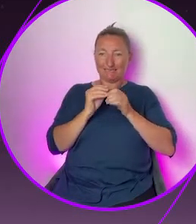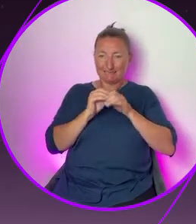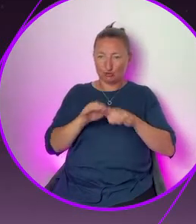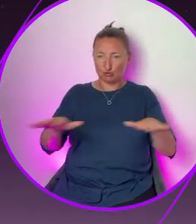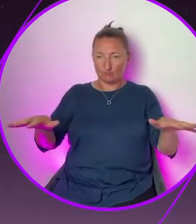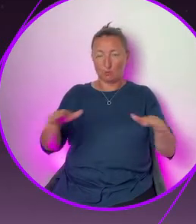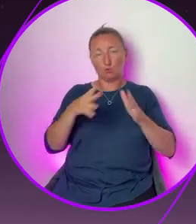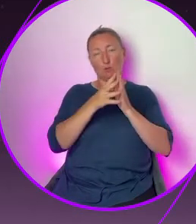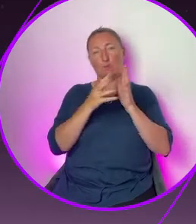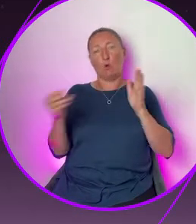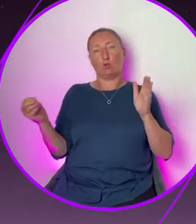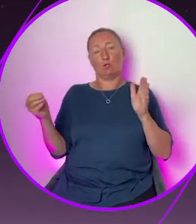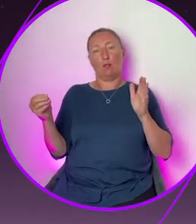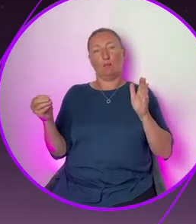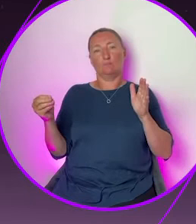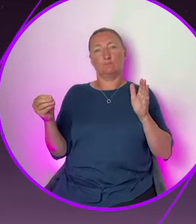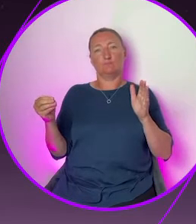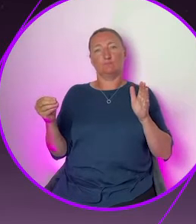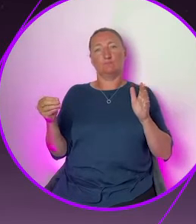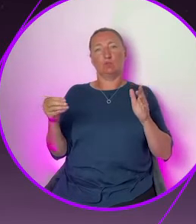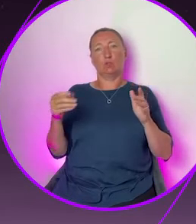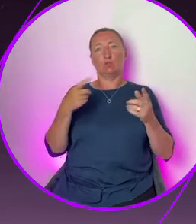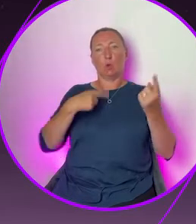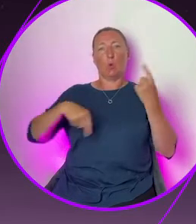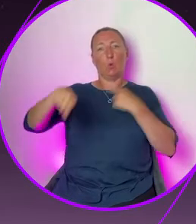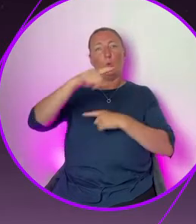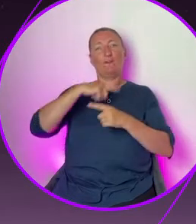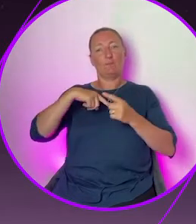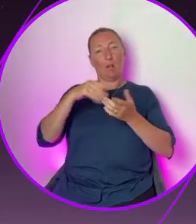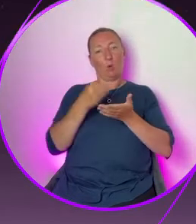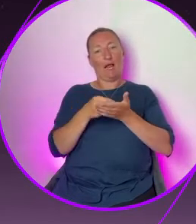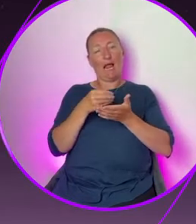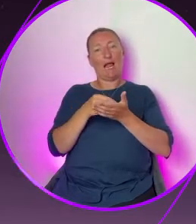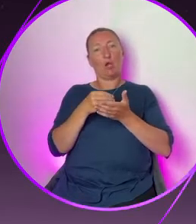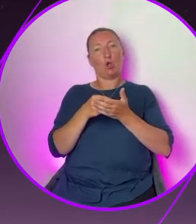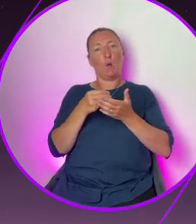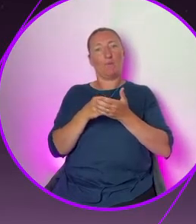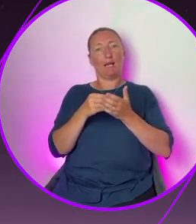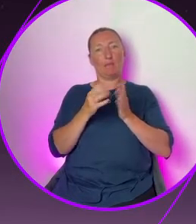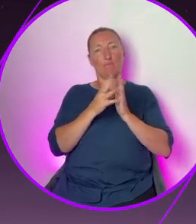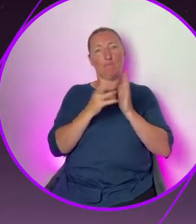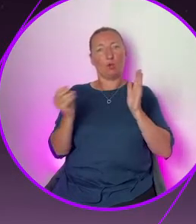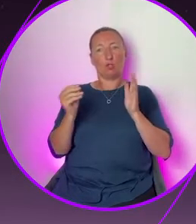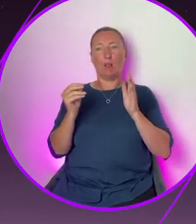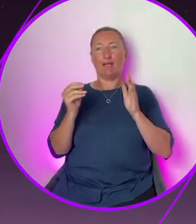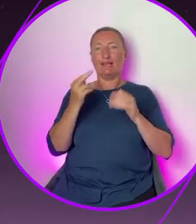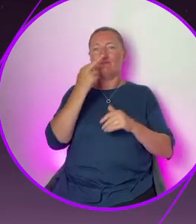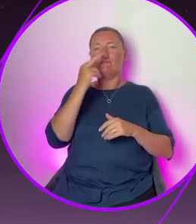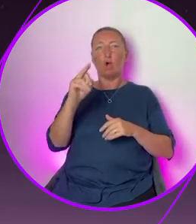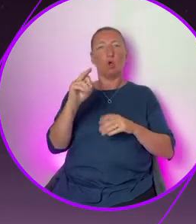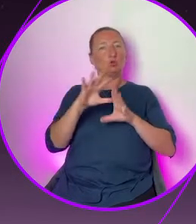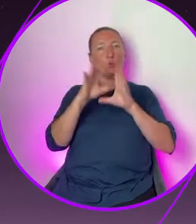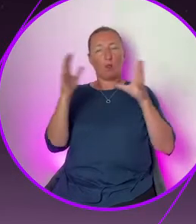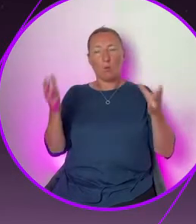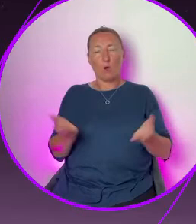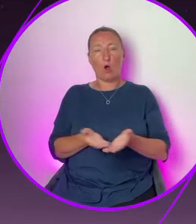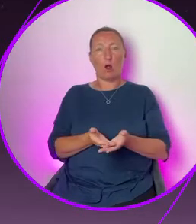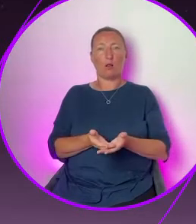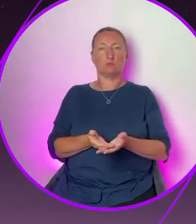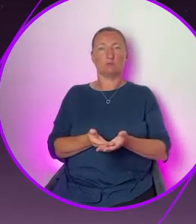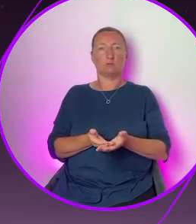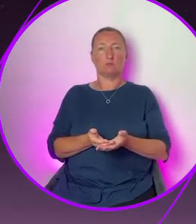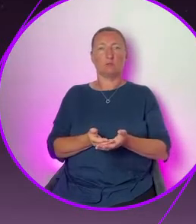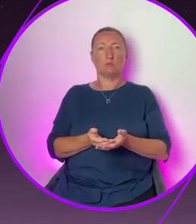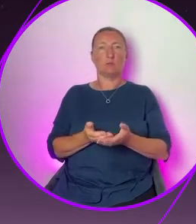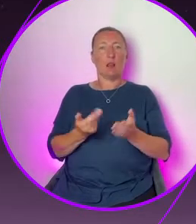currently available. So we have been looking at economic models in virtual worlds, whether this is the type of closed world systems that you find in